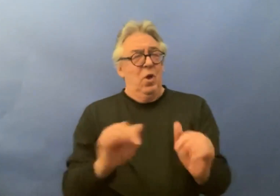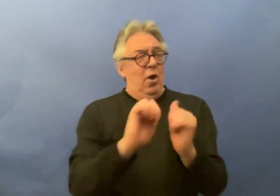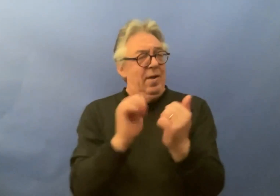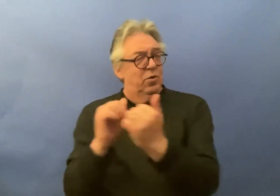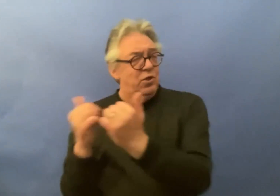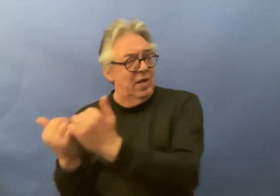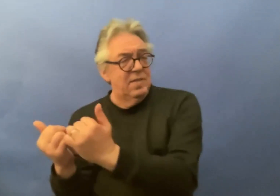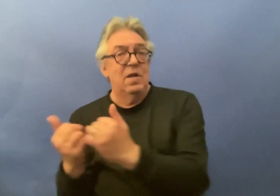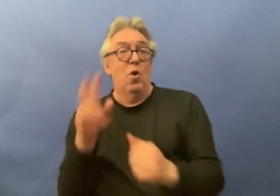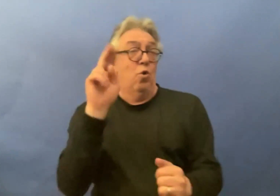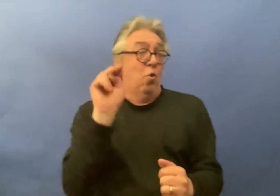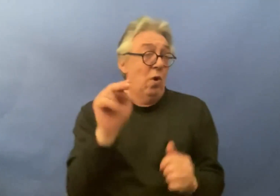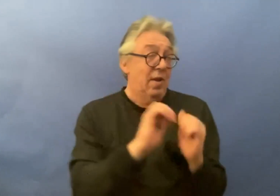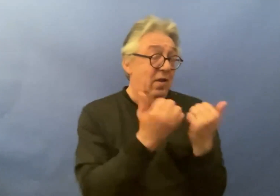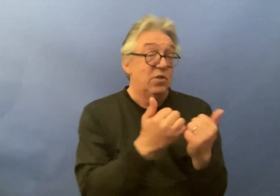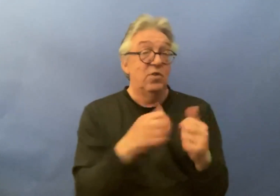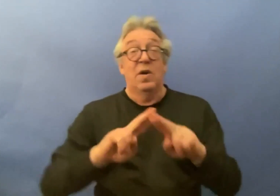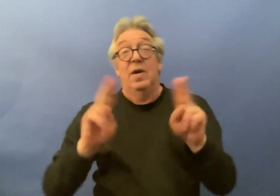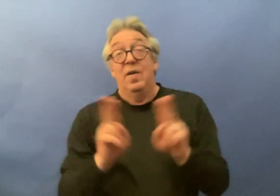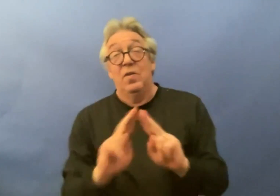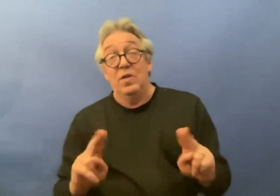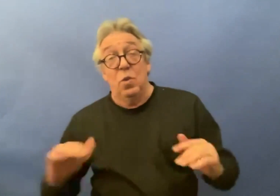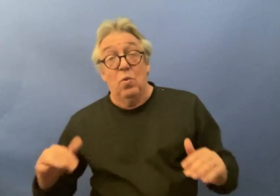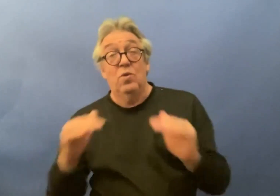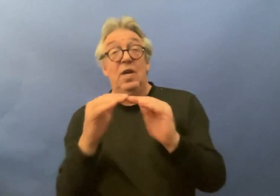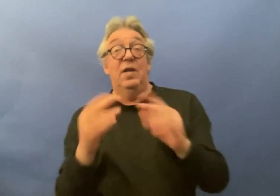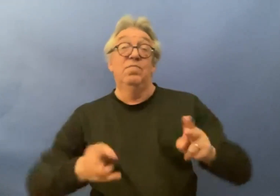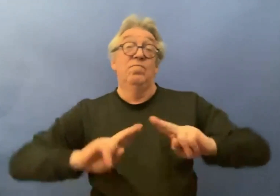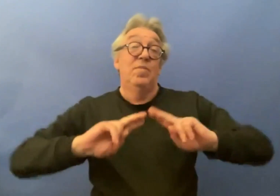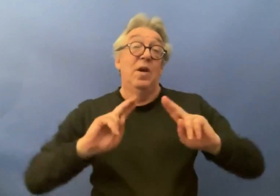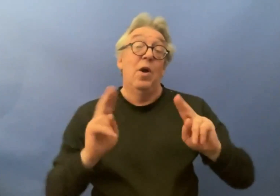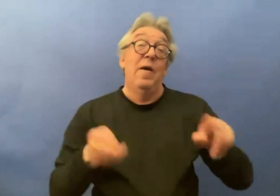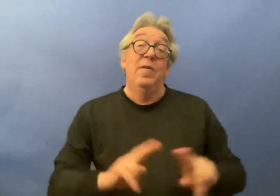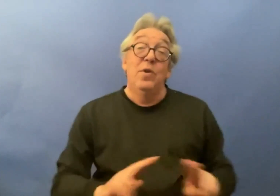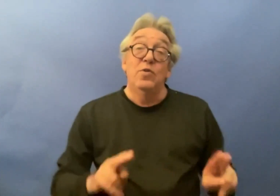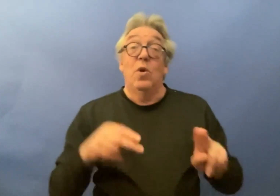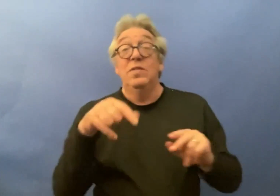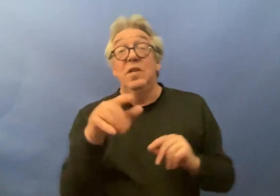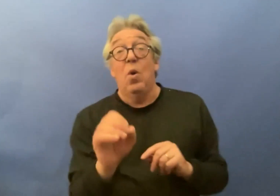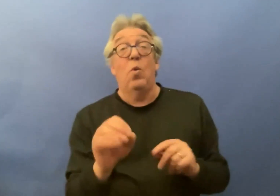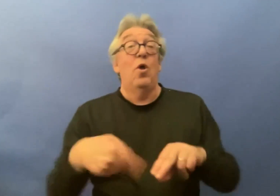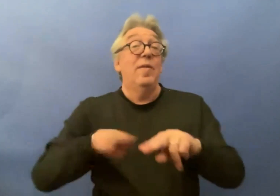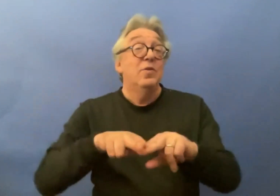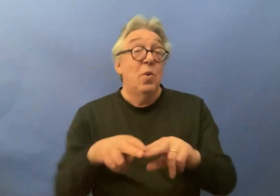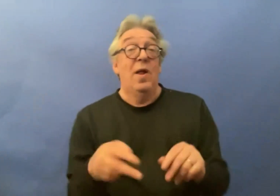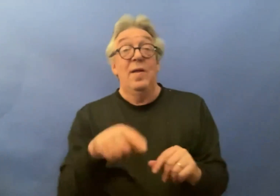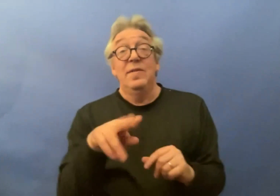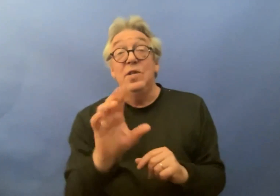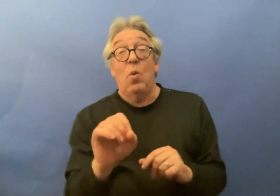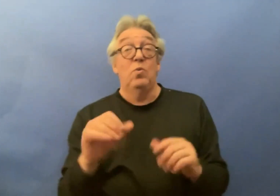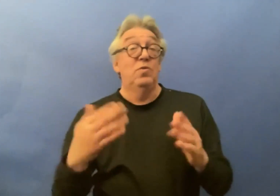including UN agencies, international organizations, international and national NGOs, and organizations of persons with